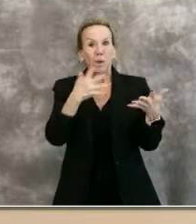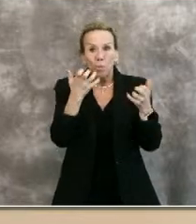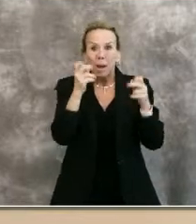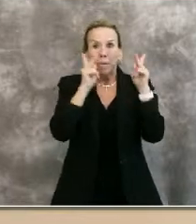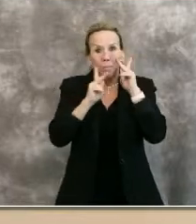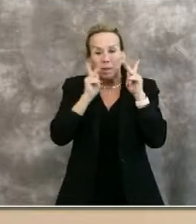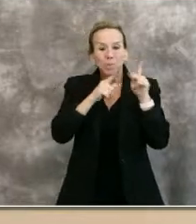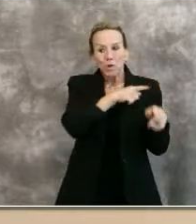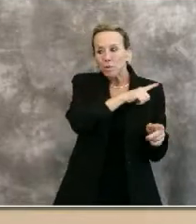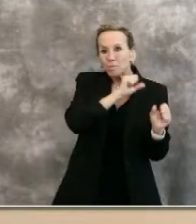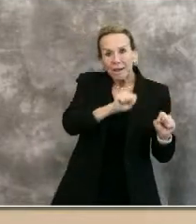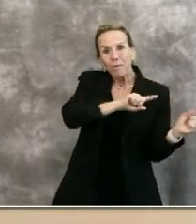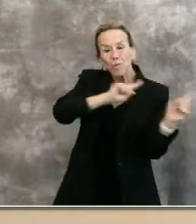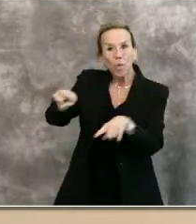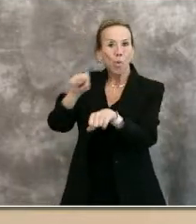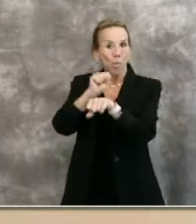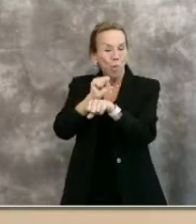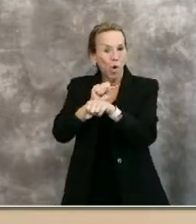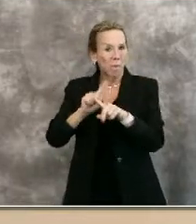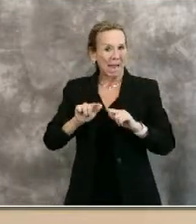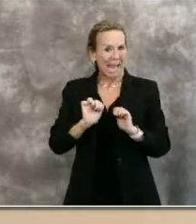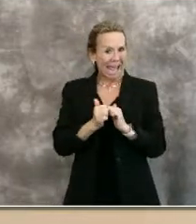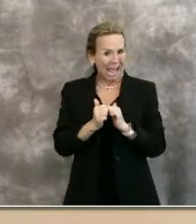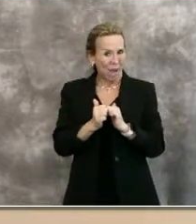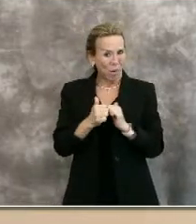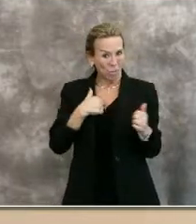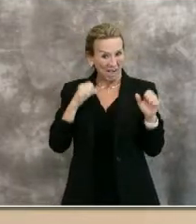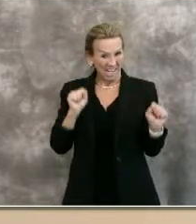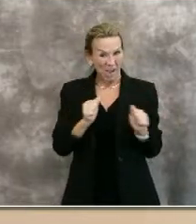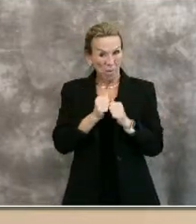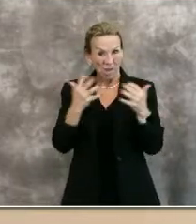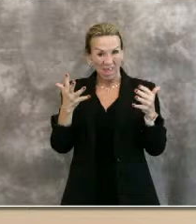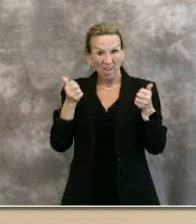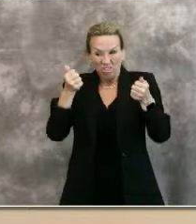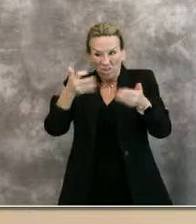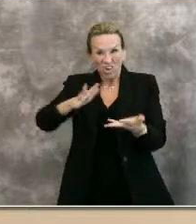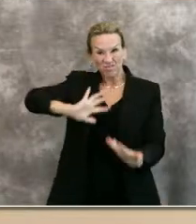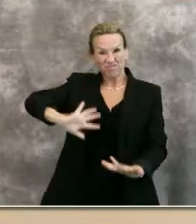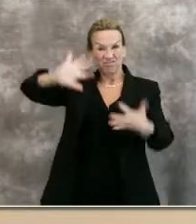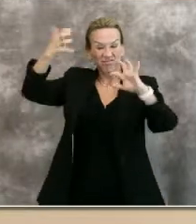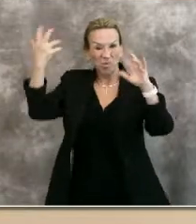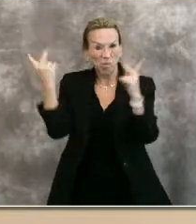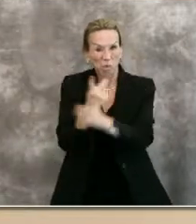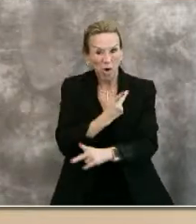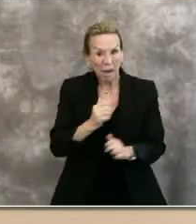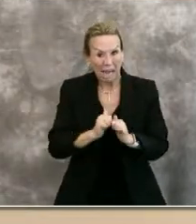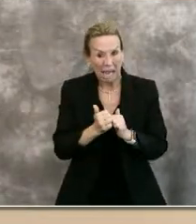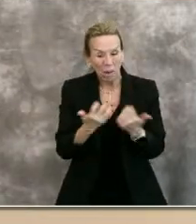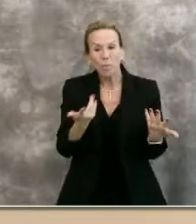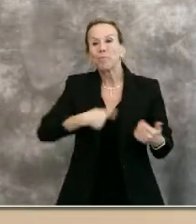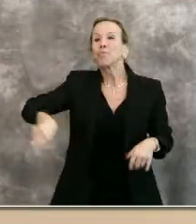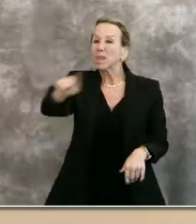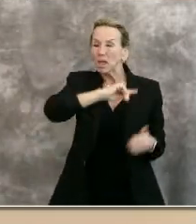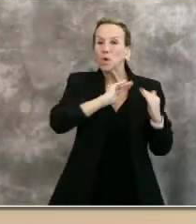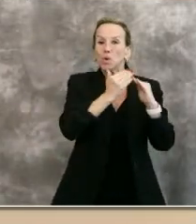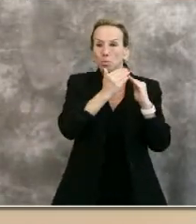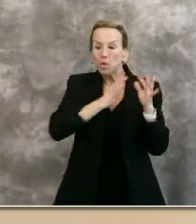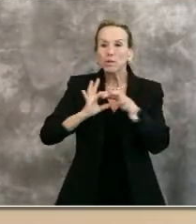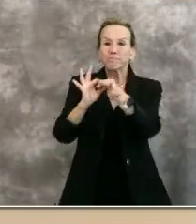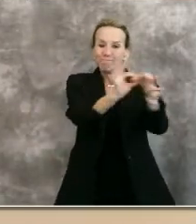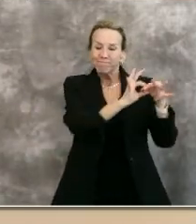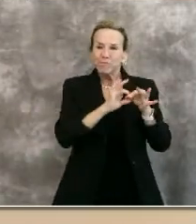work. But in order to do that and do that successfully without interruption, we're going to have to come together as a community to really focus our